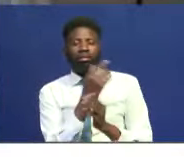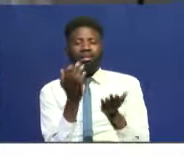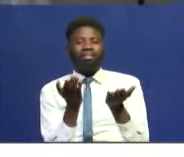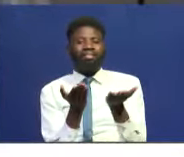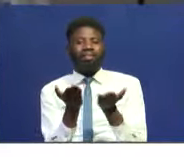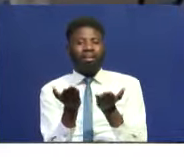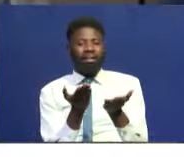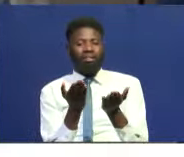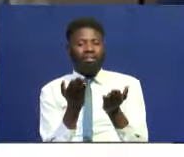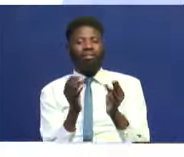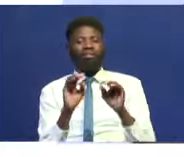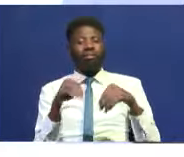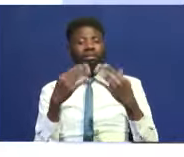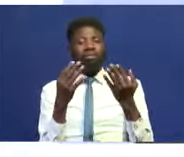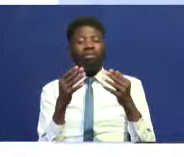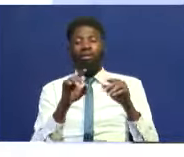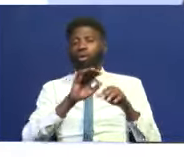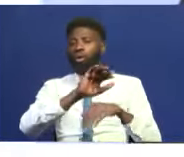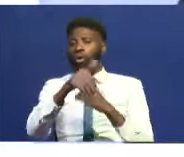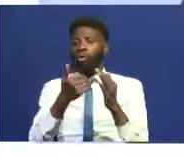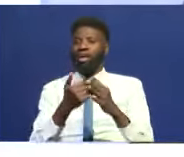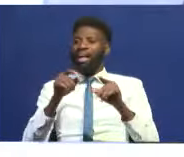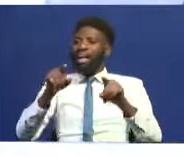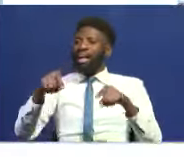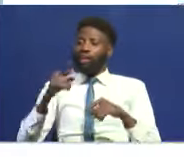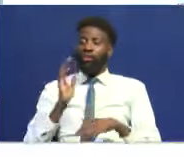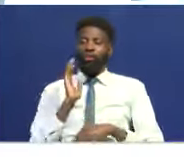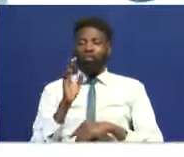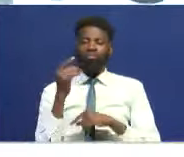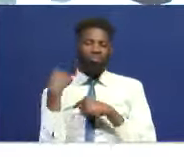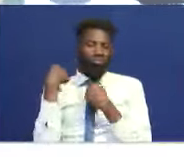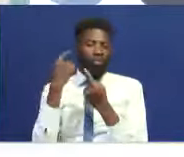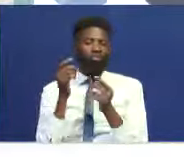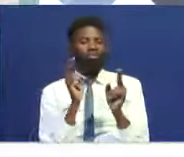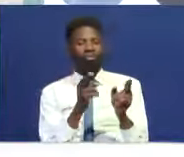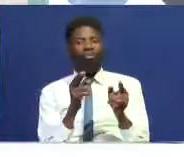and settled as usual. Kasichana Masha, Easy Friday.